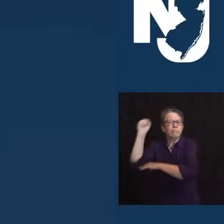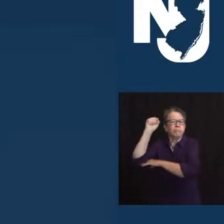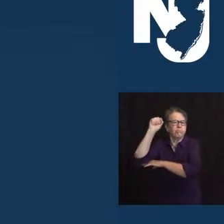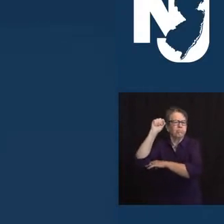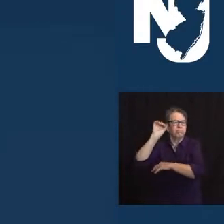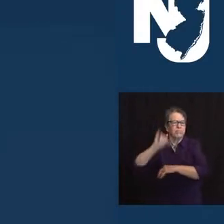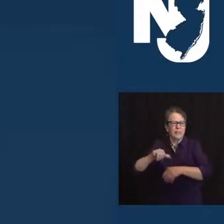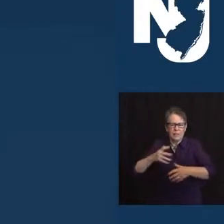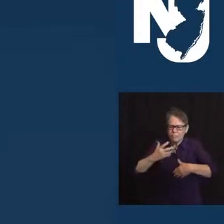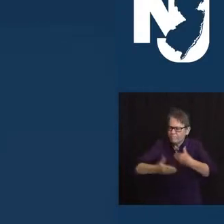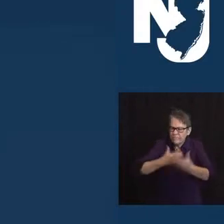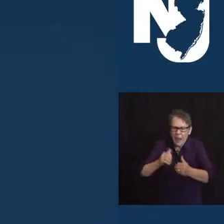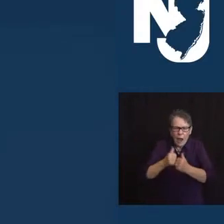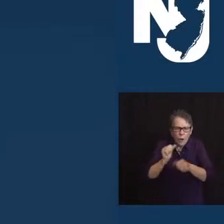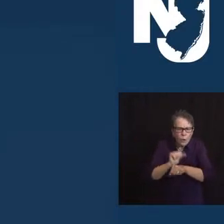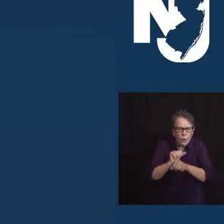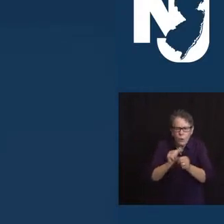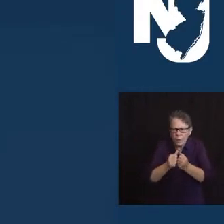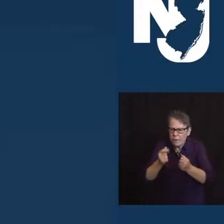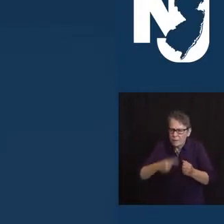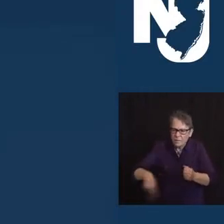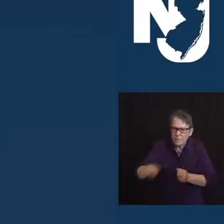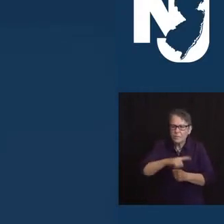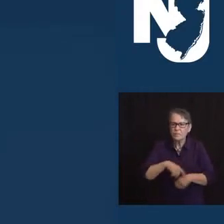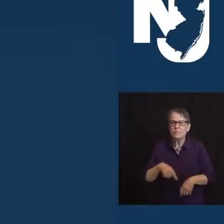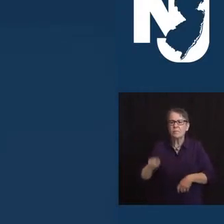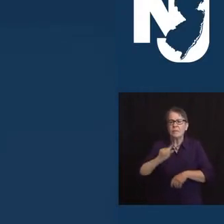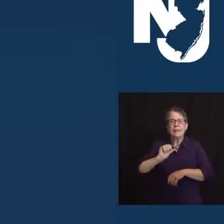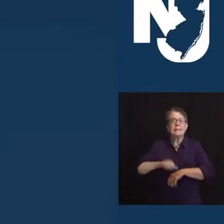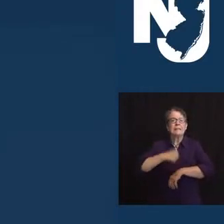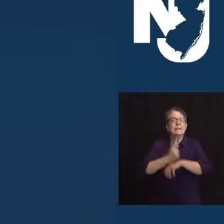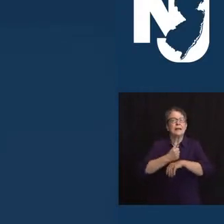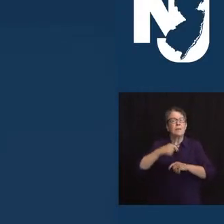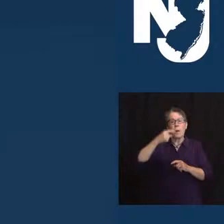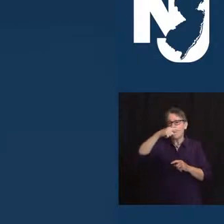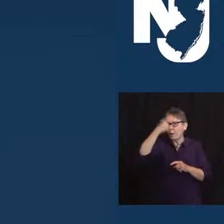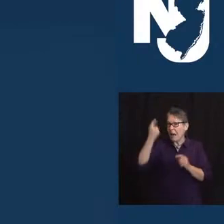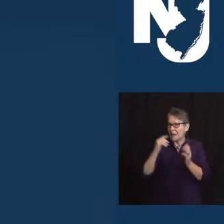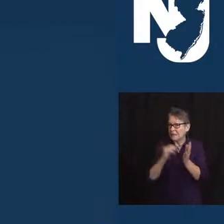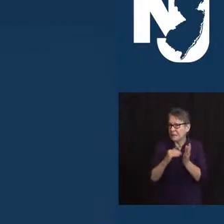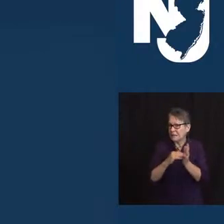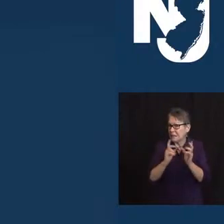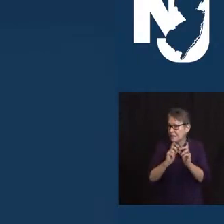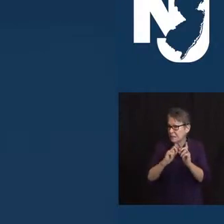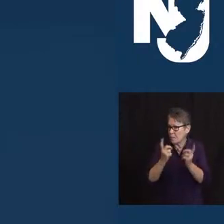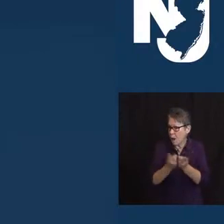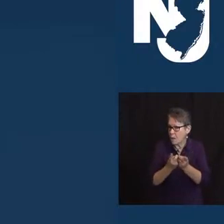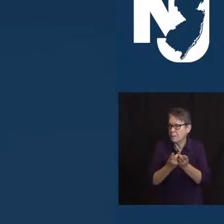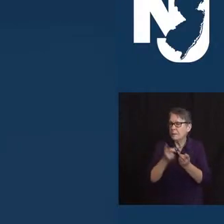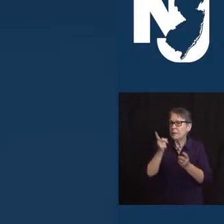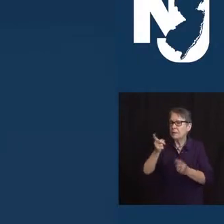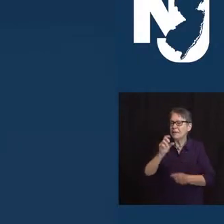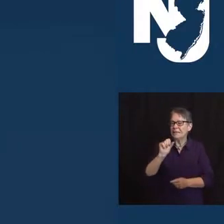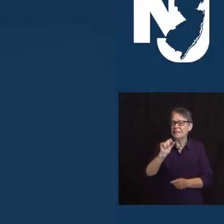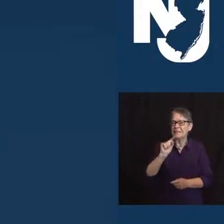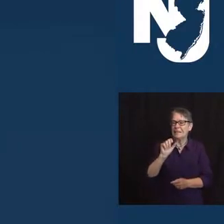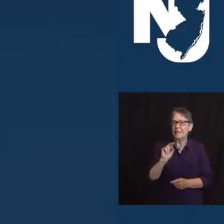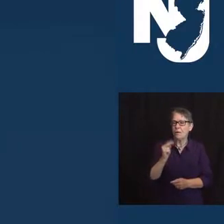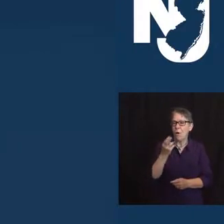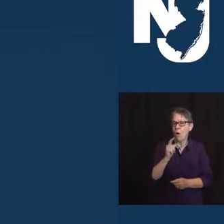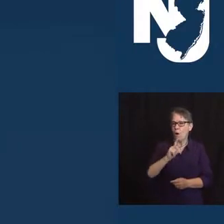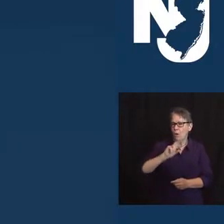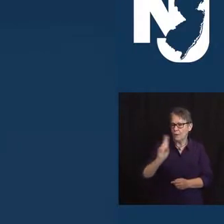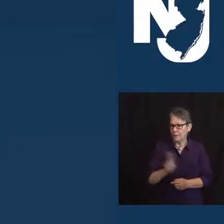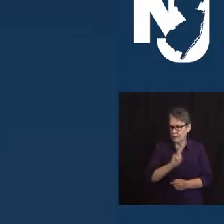Seton Hall University, where she also taught as a professor for 20 years. Near the end of her teaching career, she received